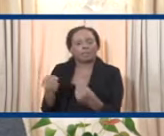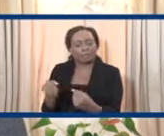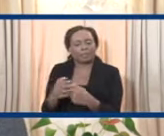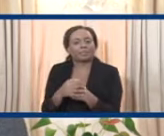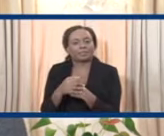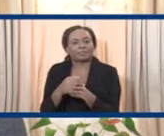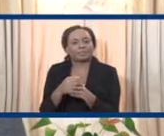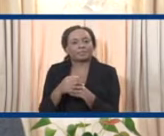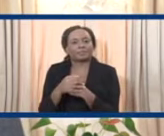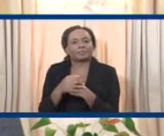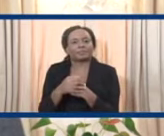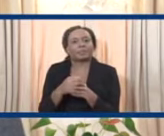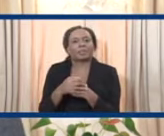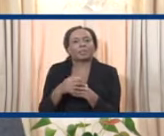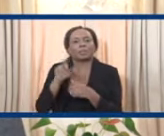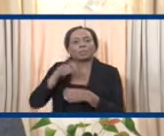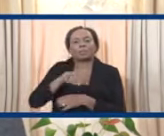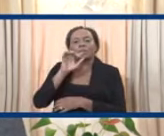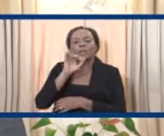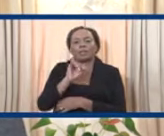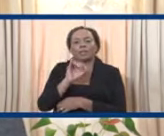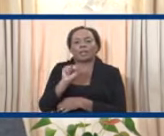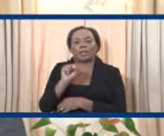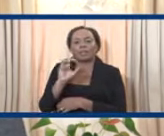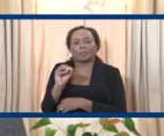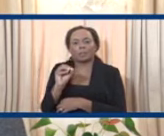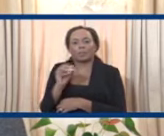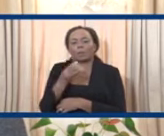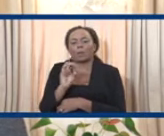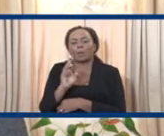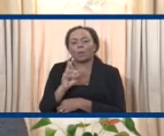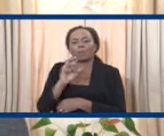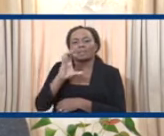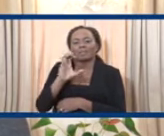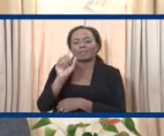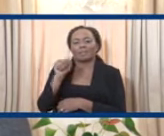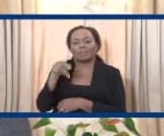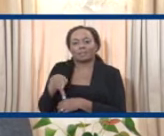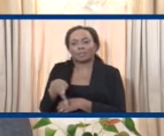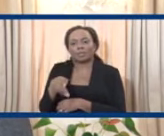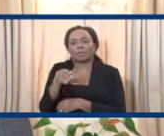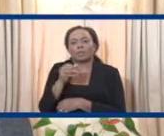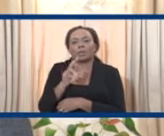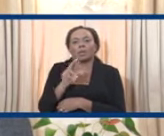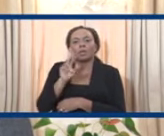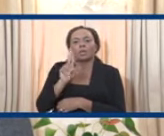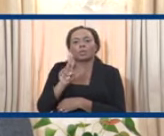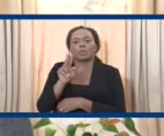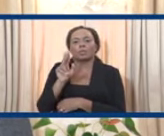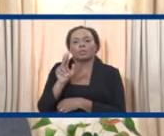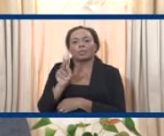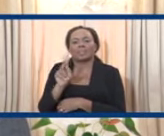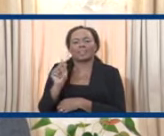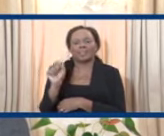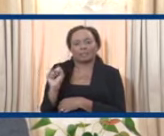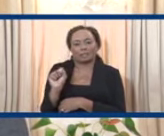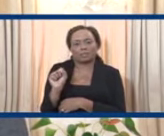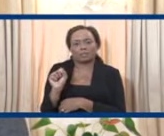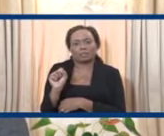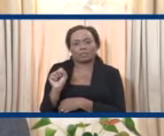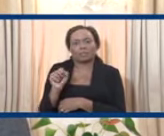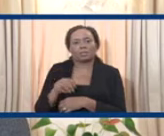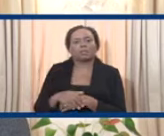be ISO or CAP, or in the case of the United Kingdom, UKAS. Compliant or